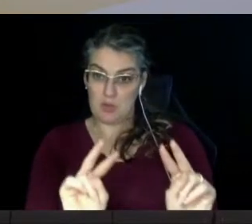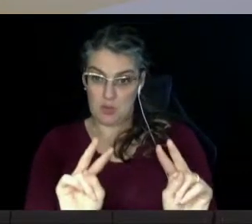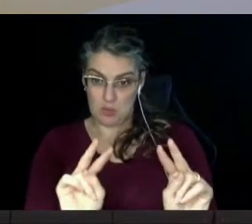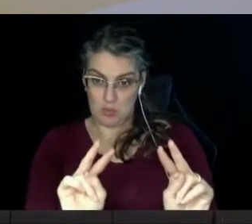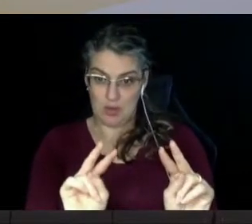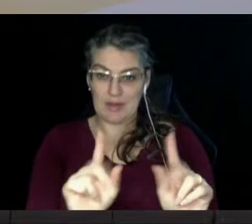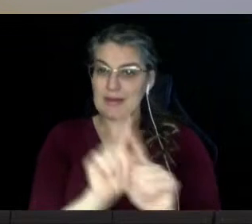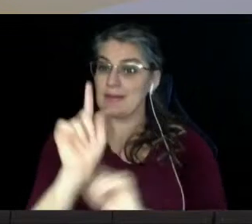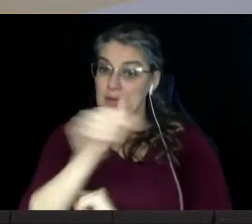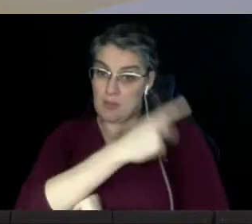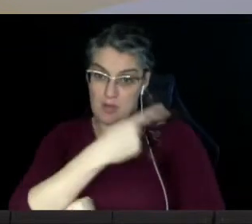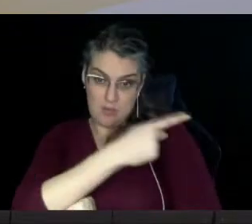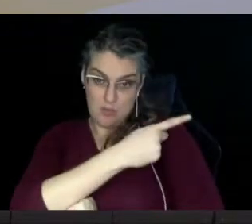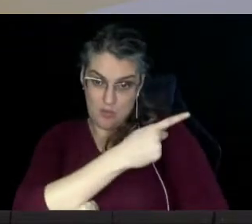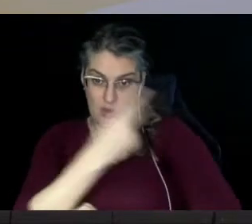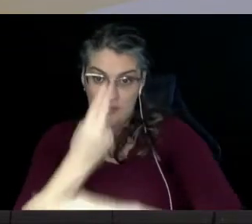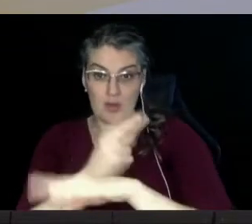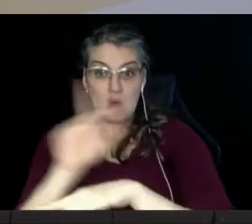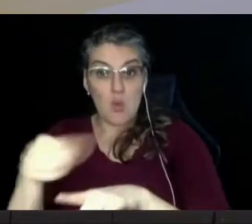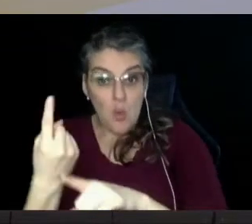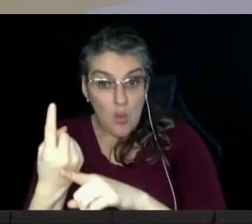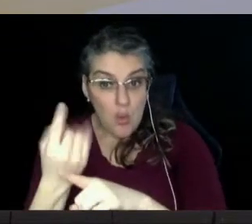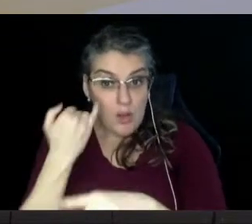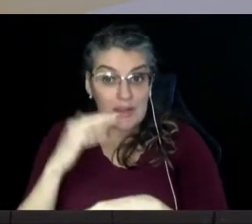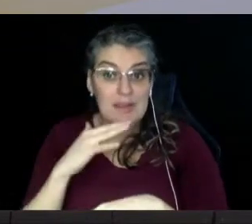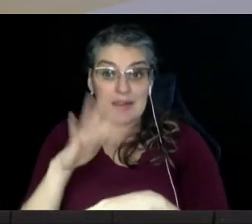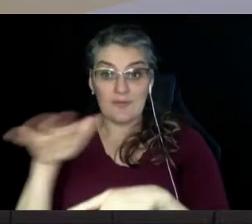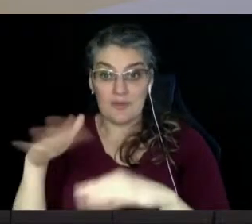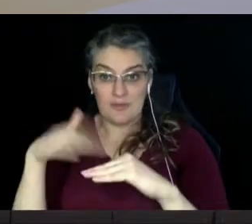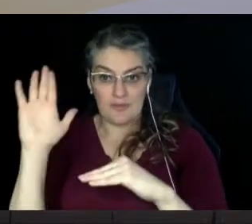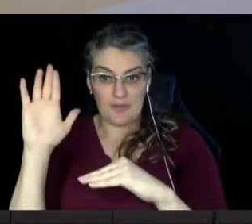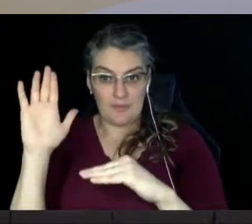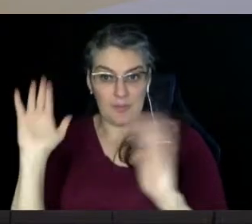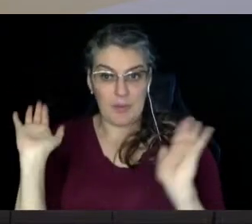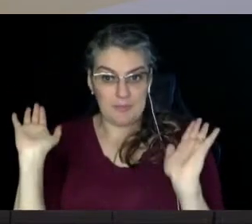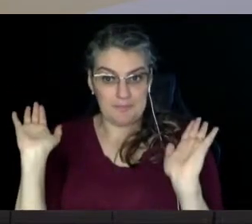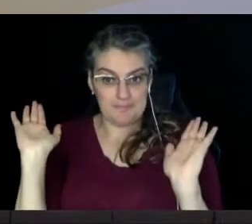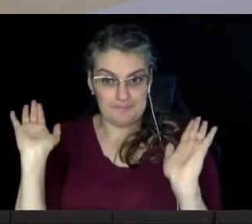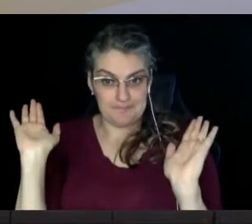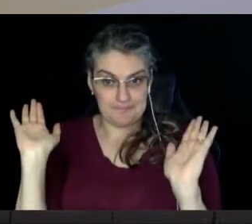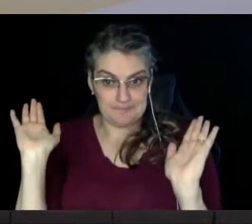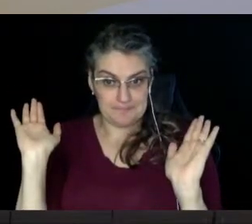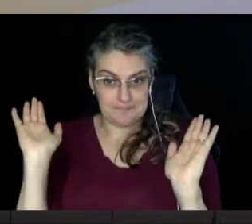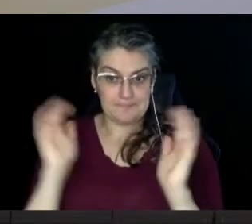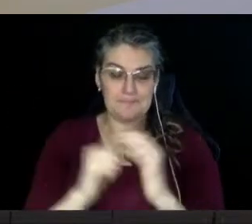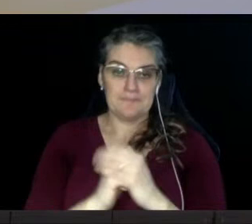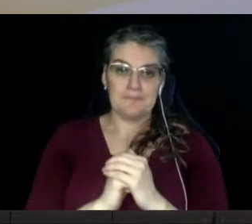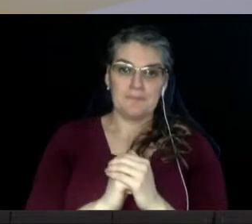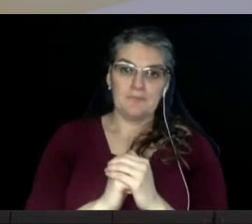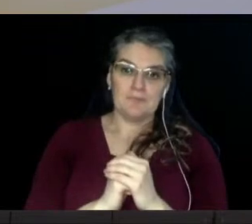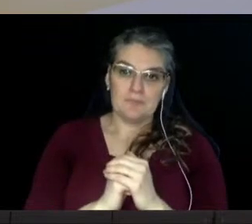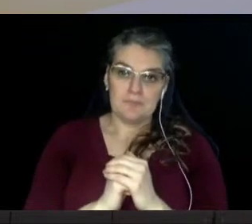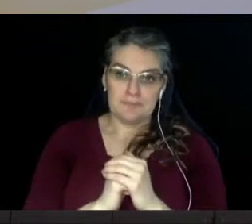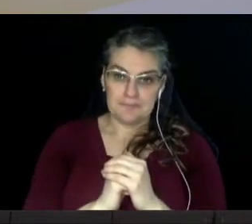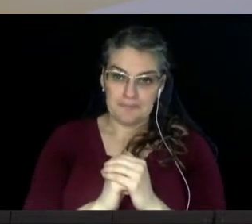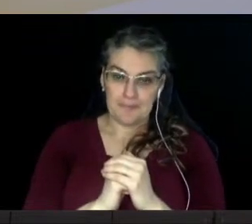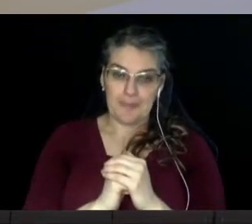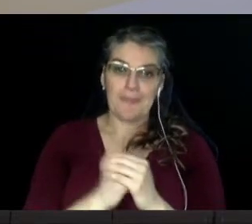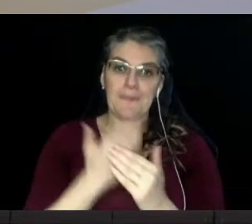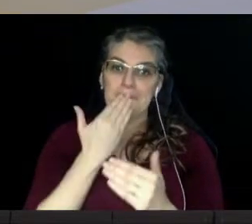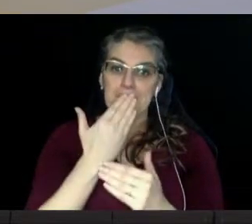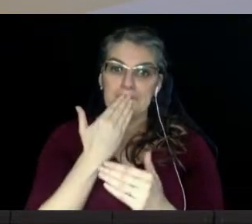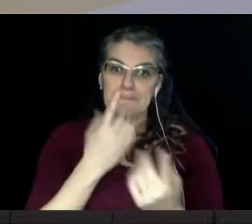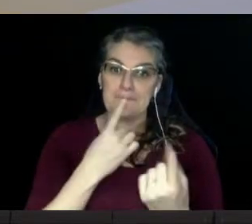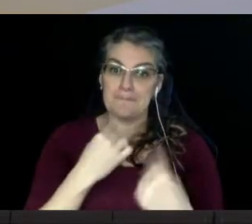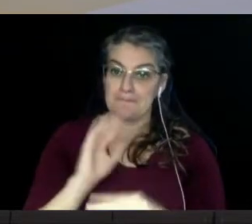other provinces in the country, the use of AstraZeneca in that particular age cohort. Thank you very much.